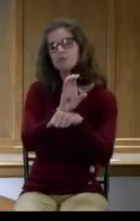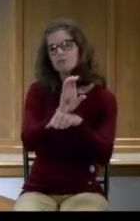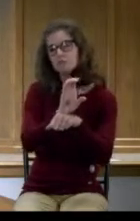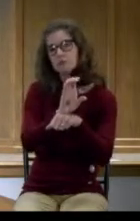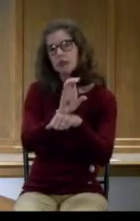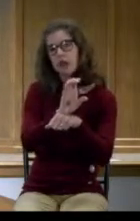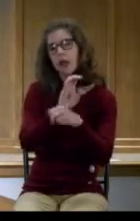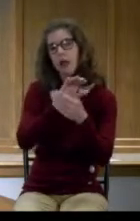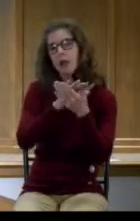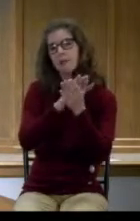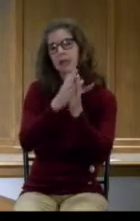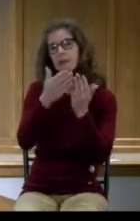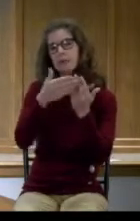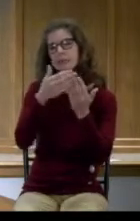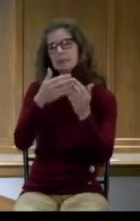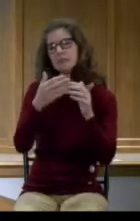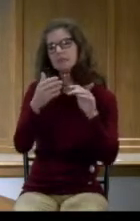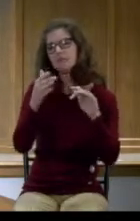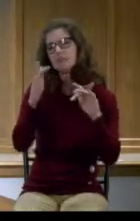became skipping church.